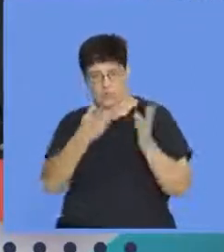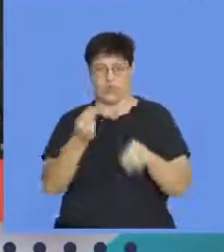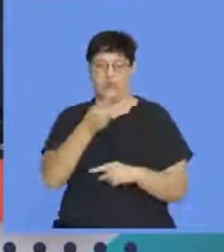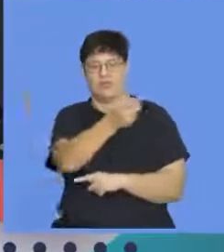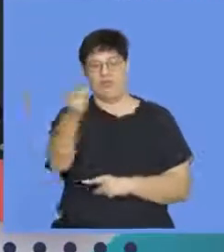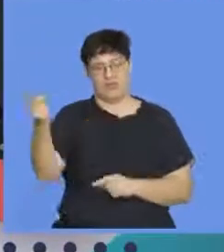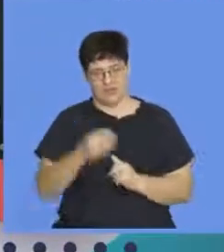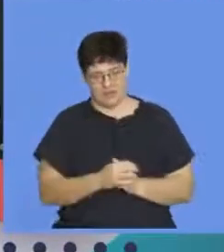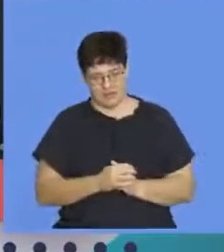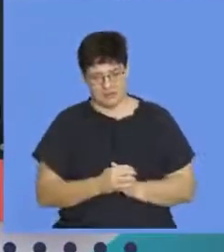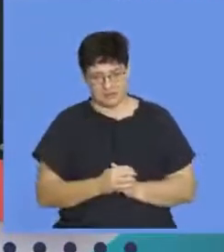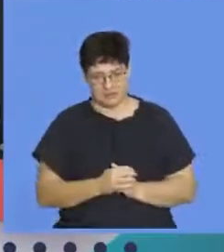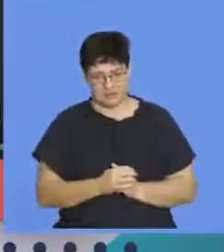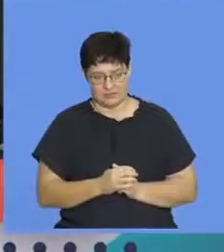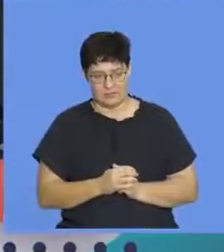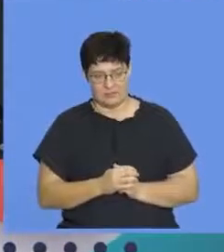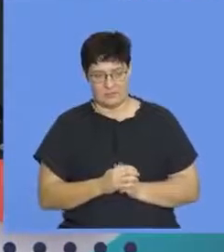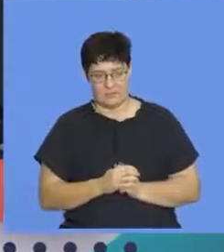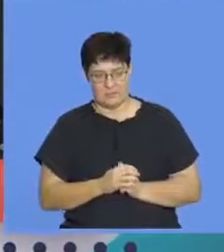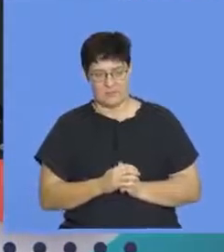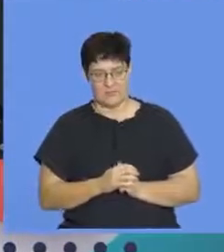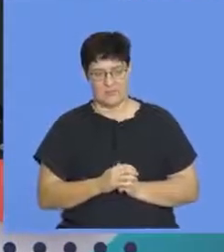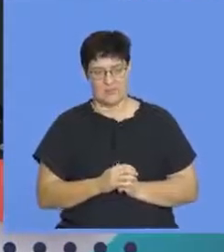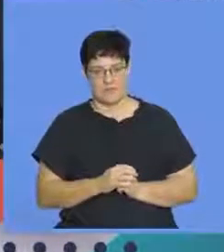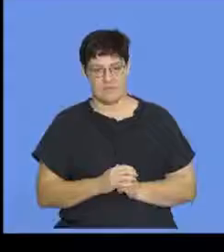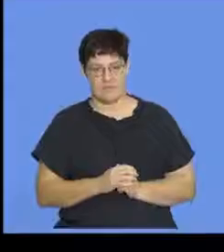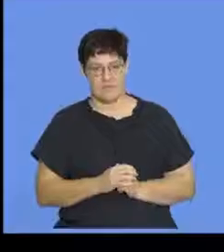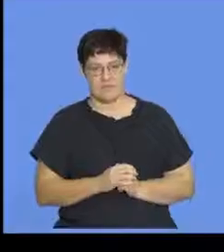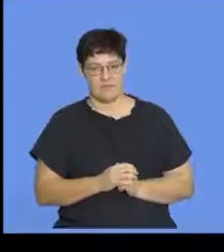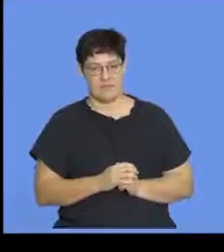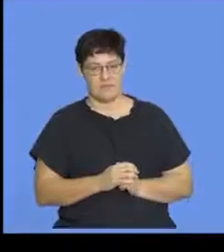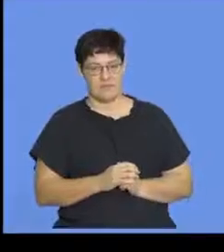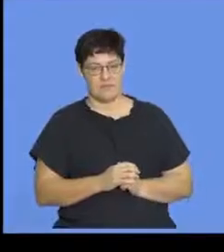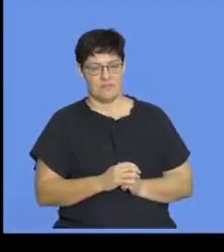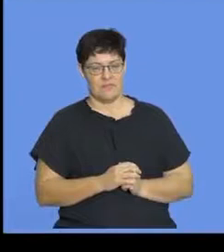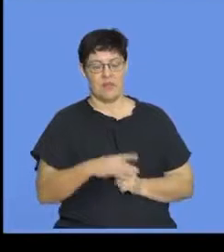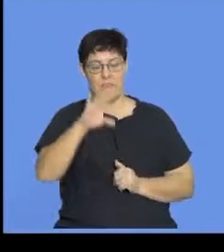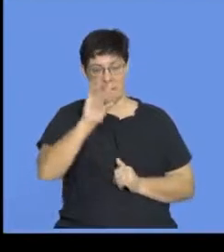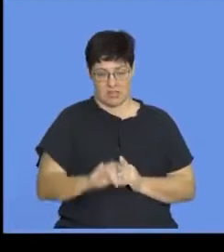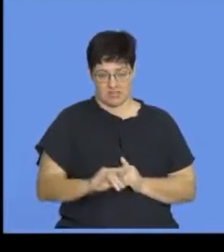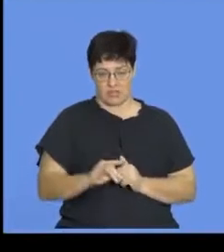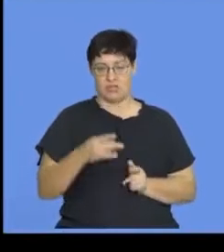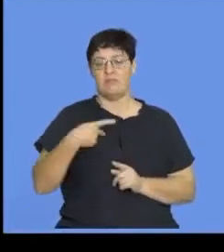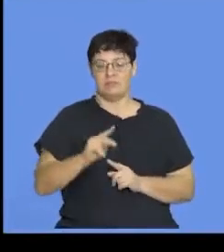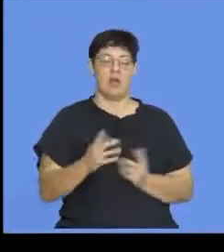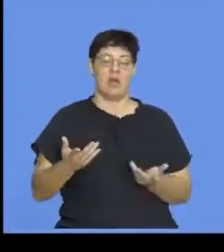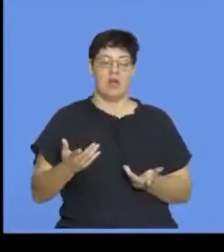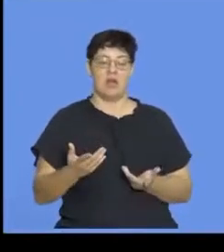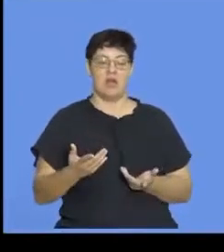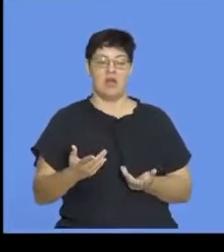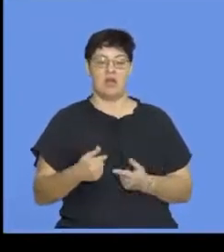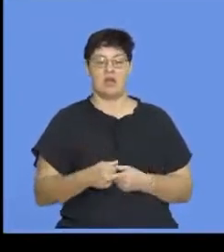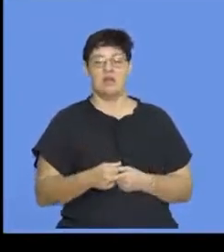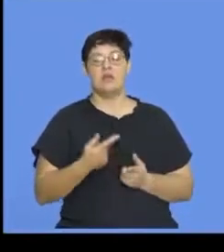your creditors. Okay, so there's my March payment to be made in May. Clearly you then add